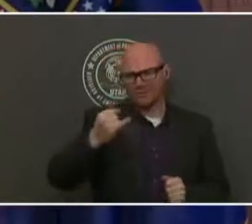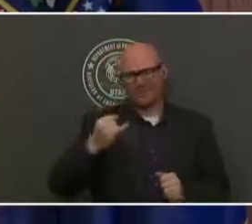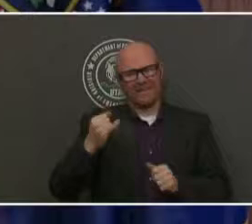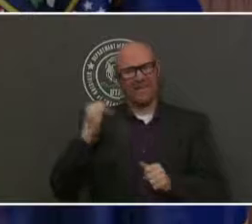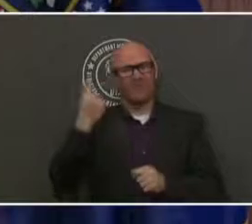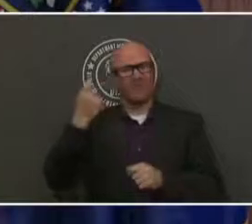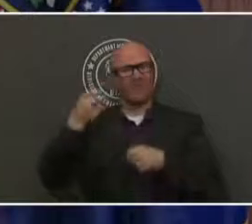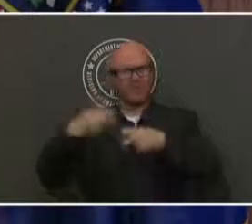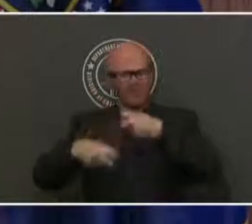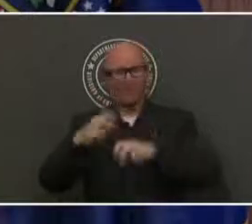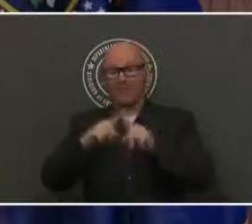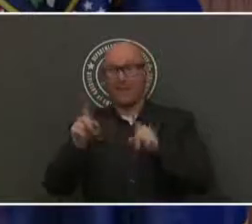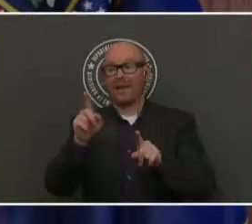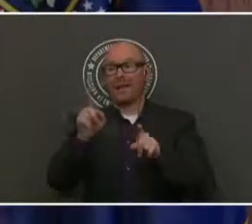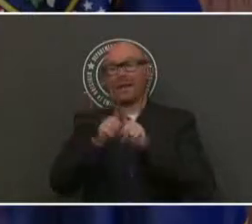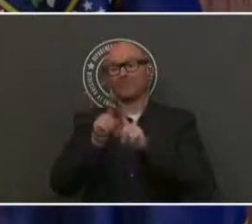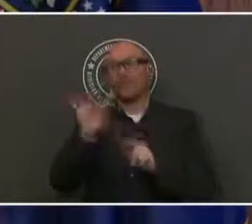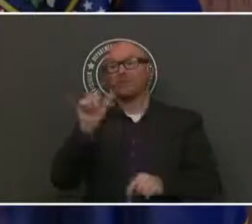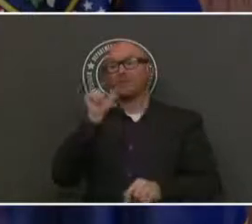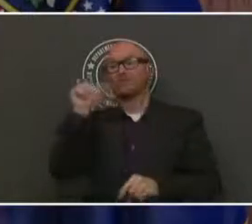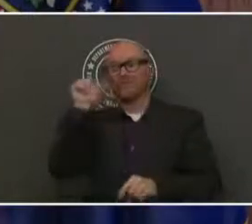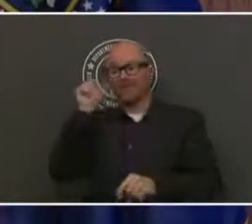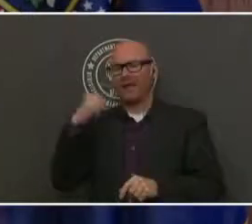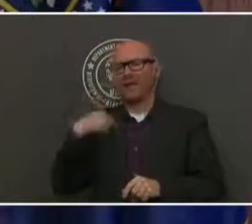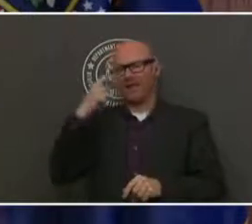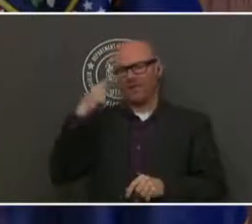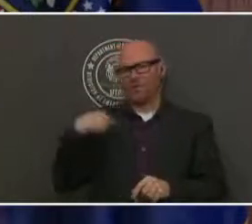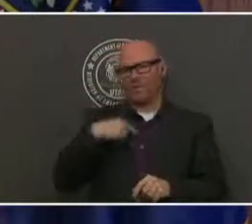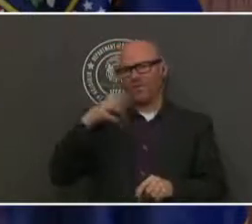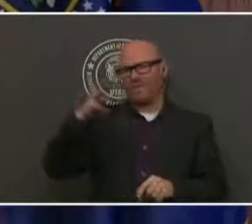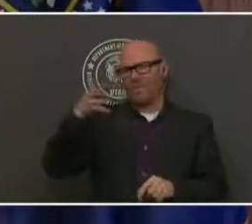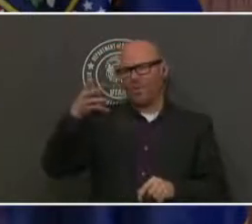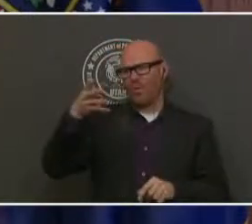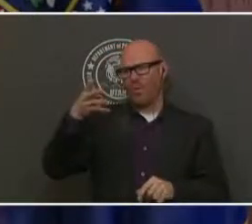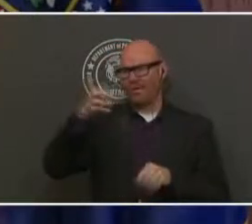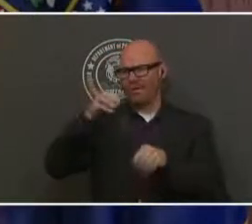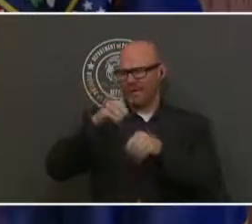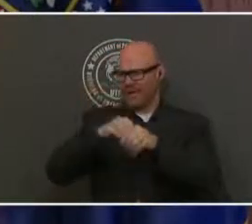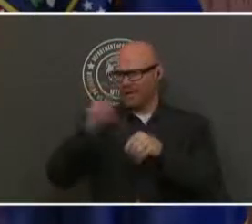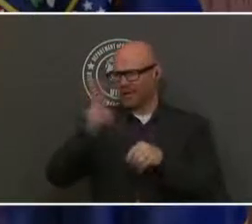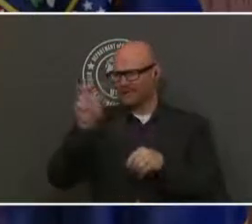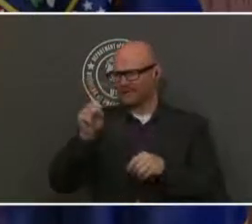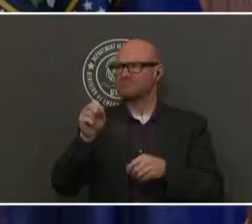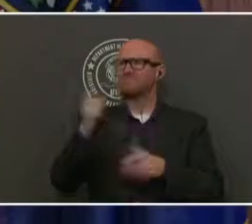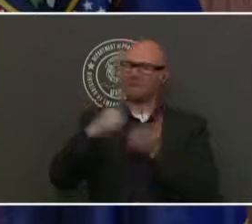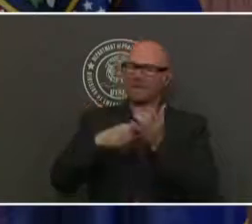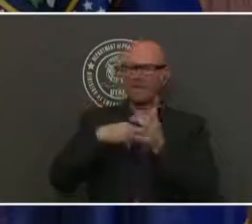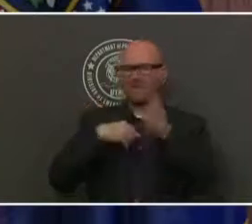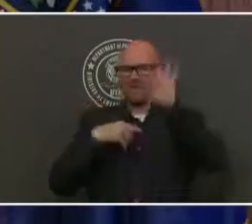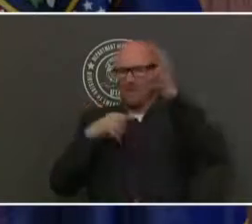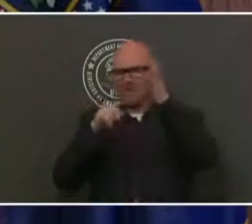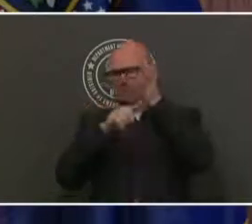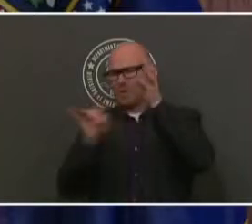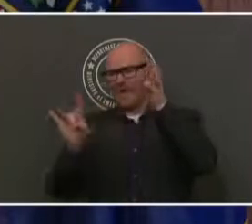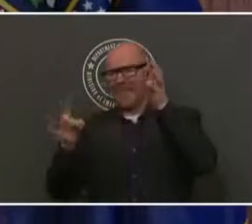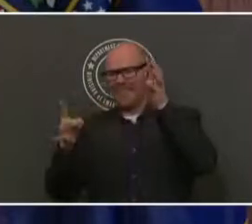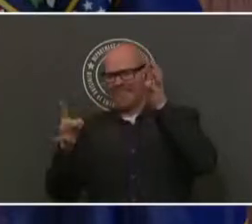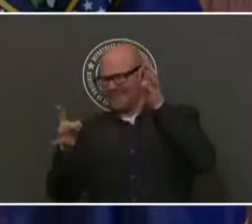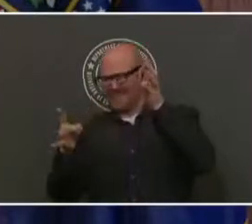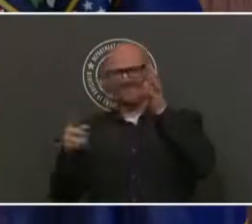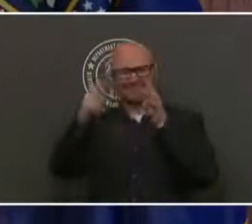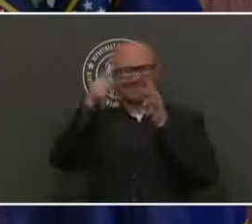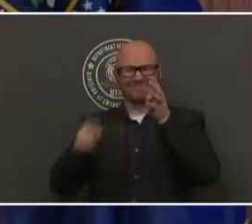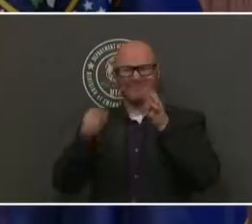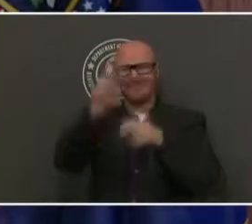think as of yesterday, we were as high as 4th. I think yesterday we were 8th in the nation for percentage of vaccines available to the states that